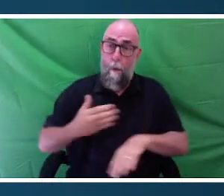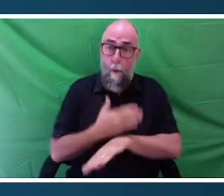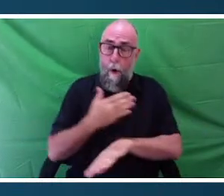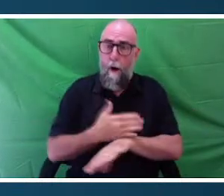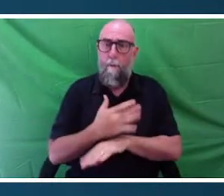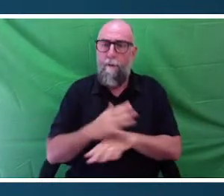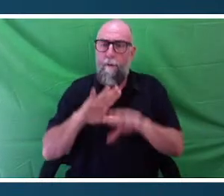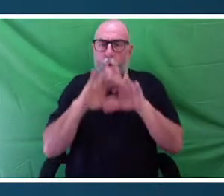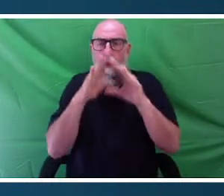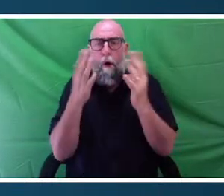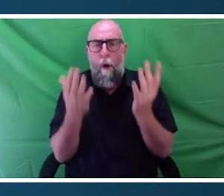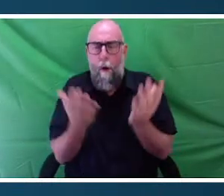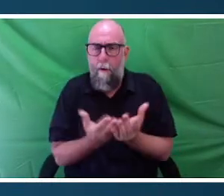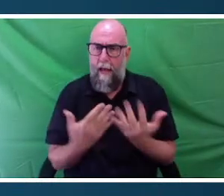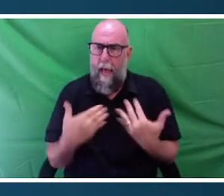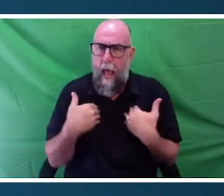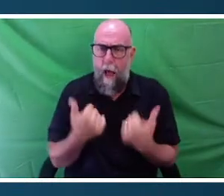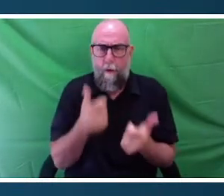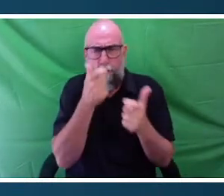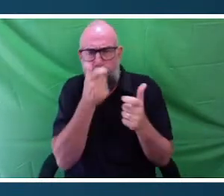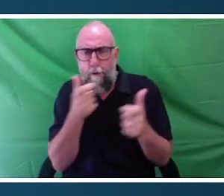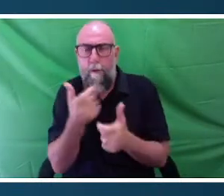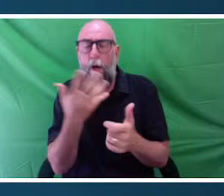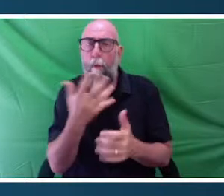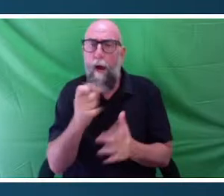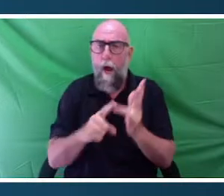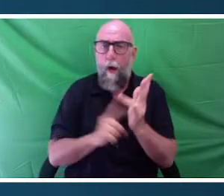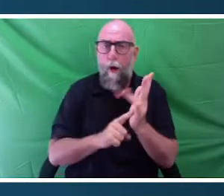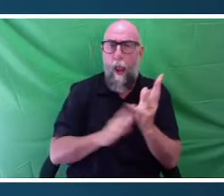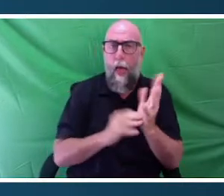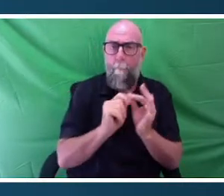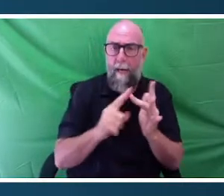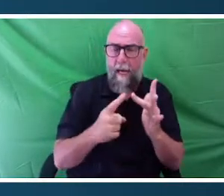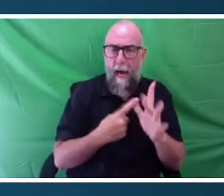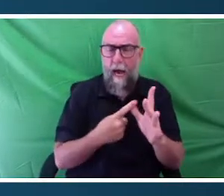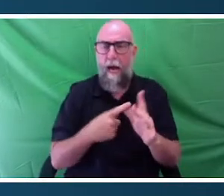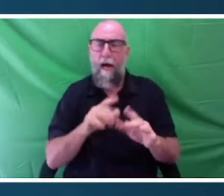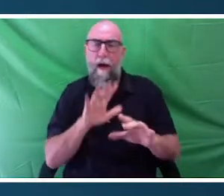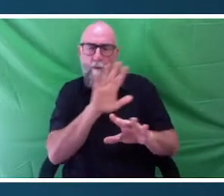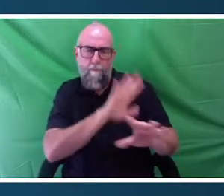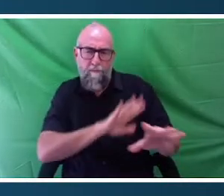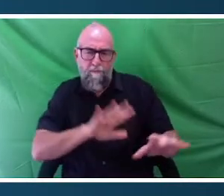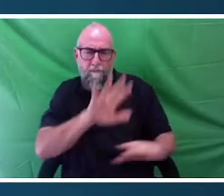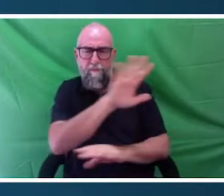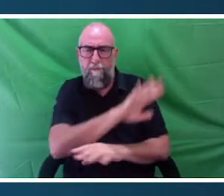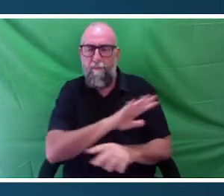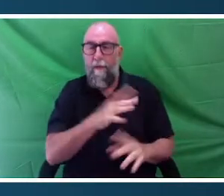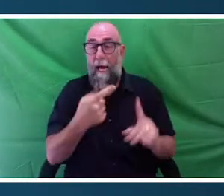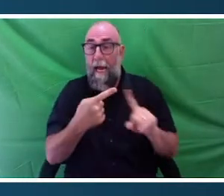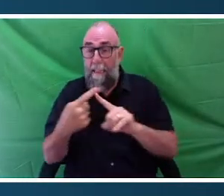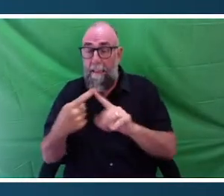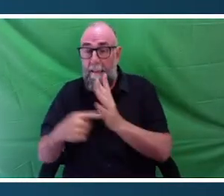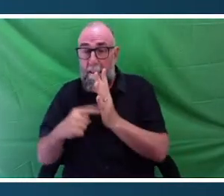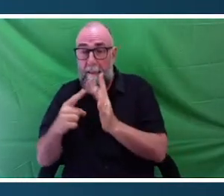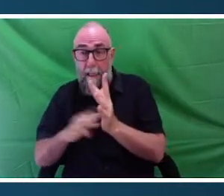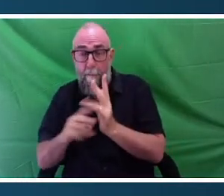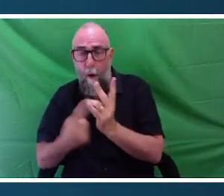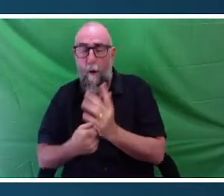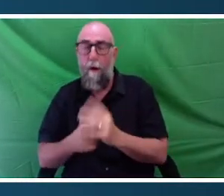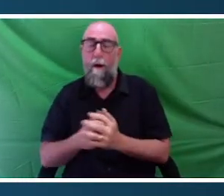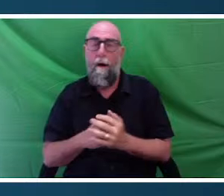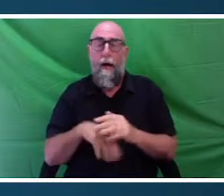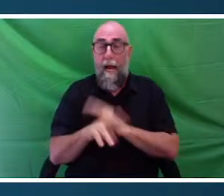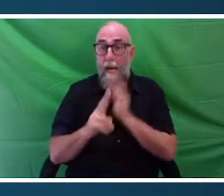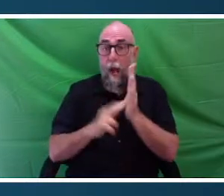field work across the globe in Colombia, Kosovo, Angola, East Timor, and Nepal. She